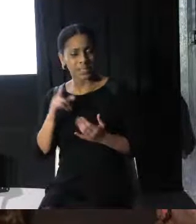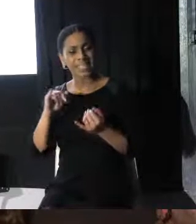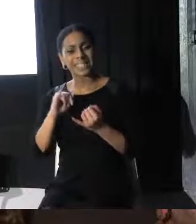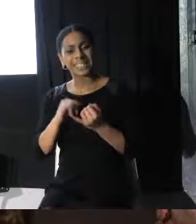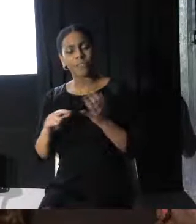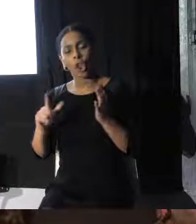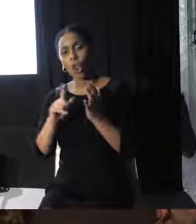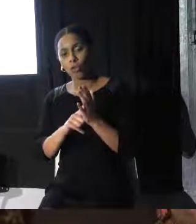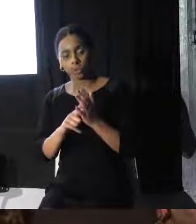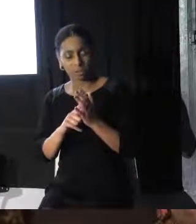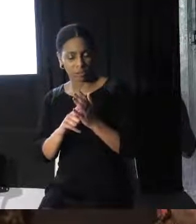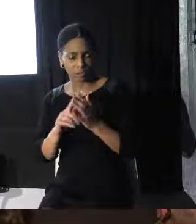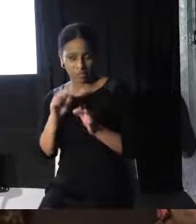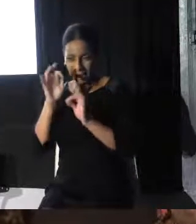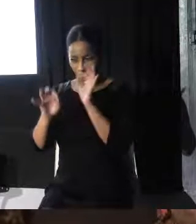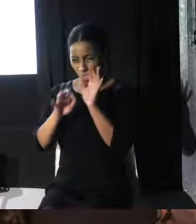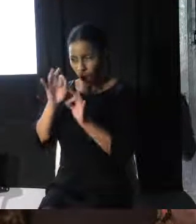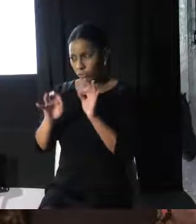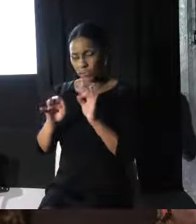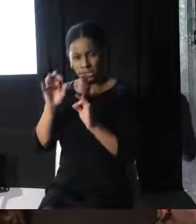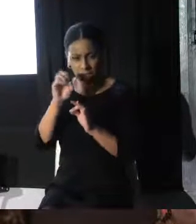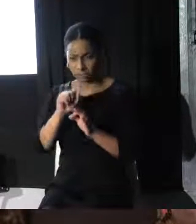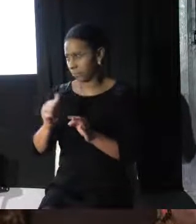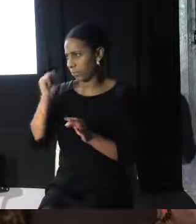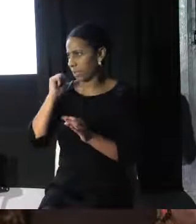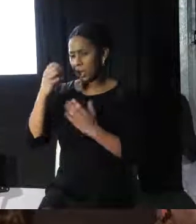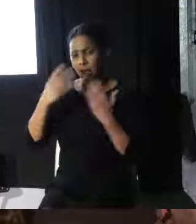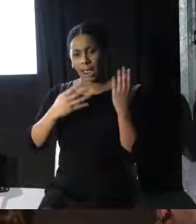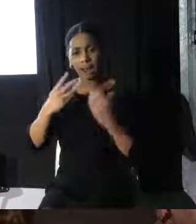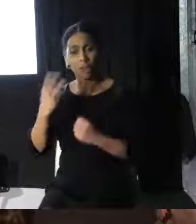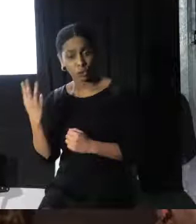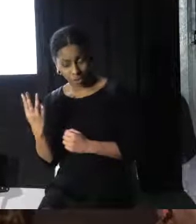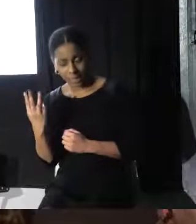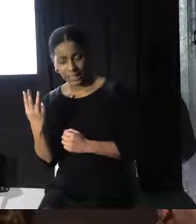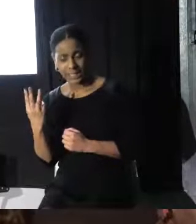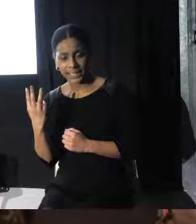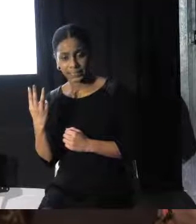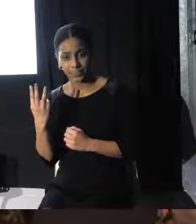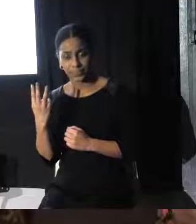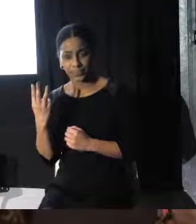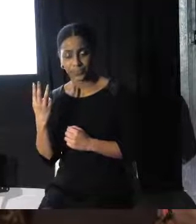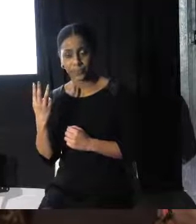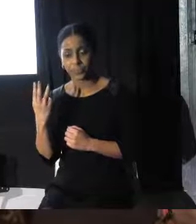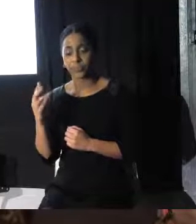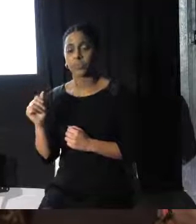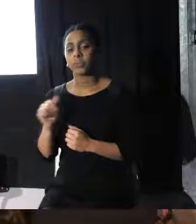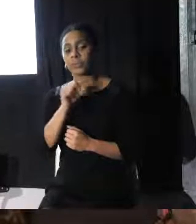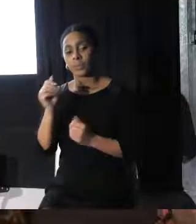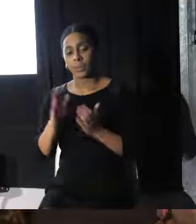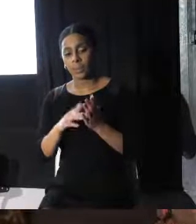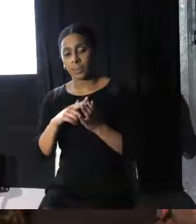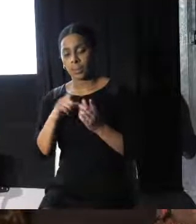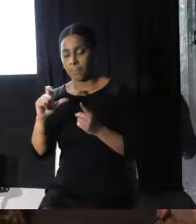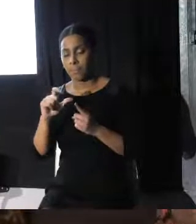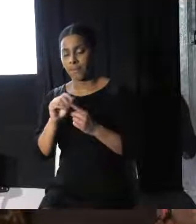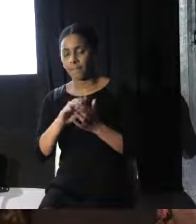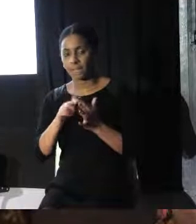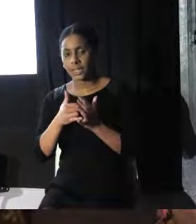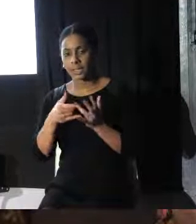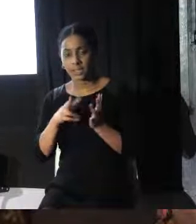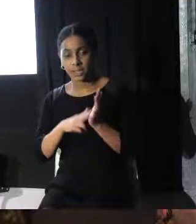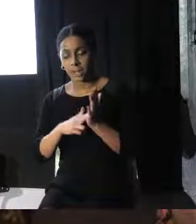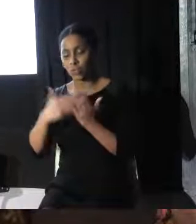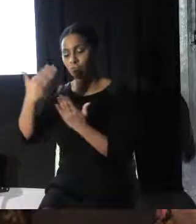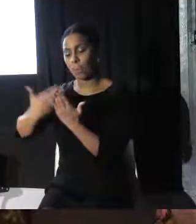Stephen Lawrence, in 1993, and the Macpherson report, that